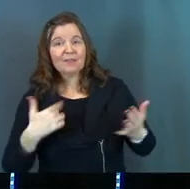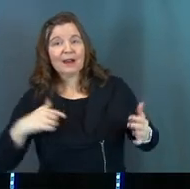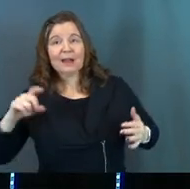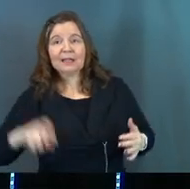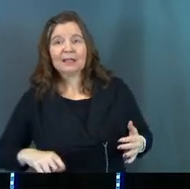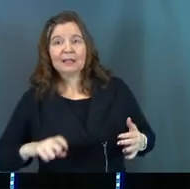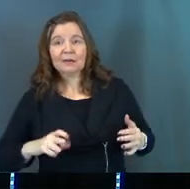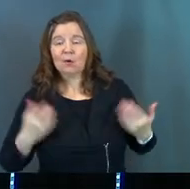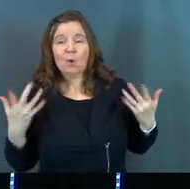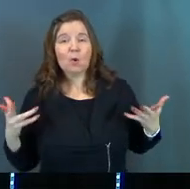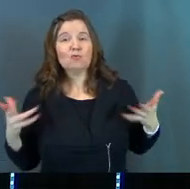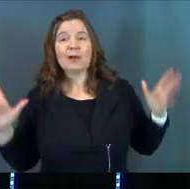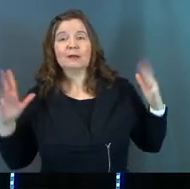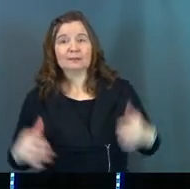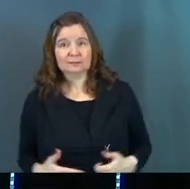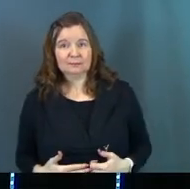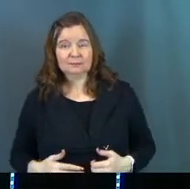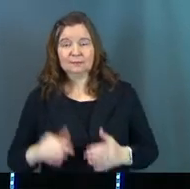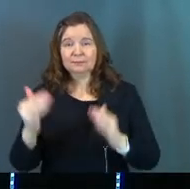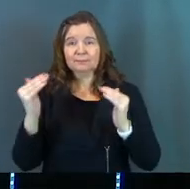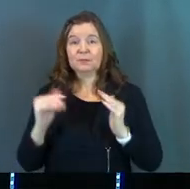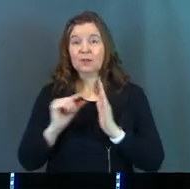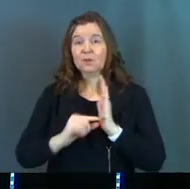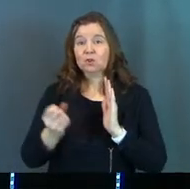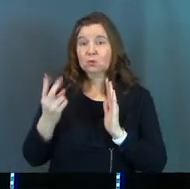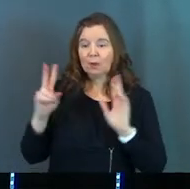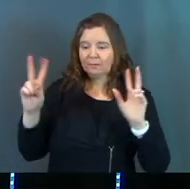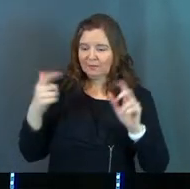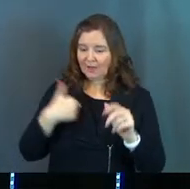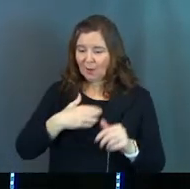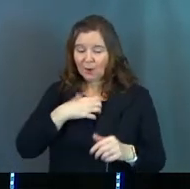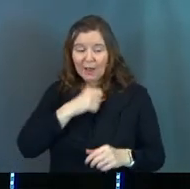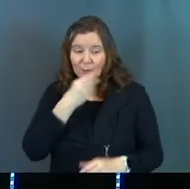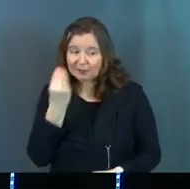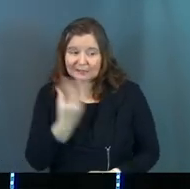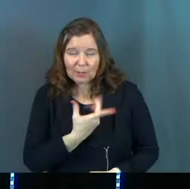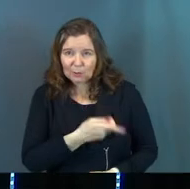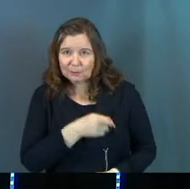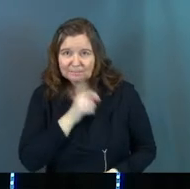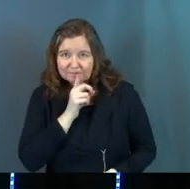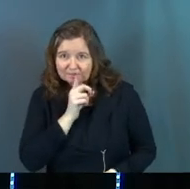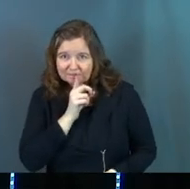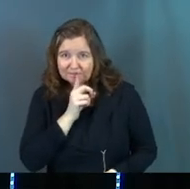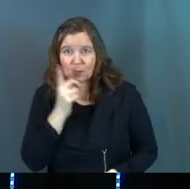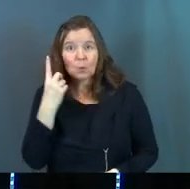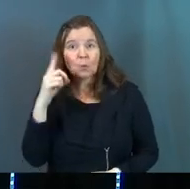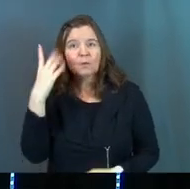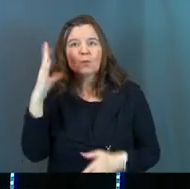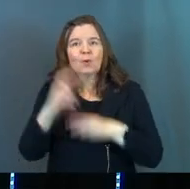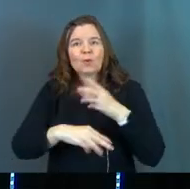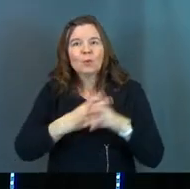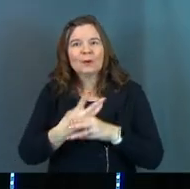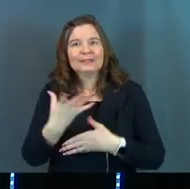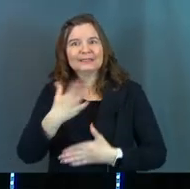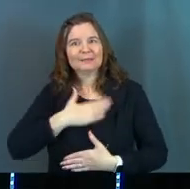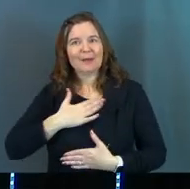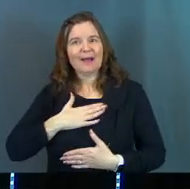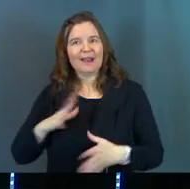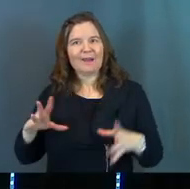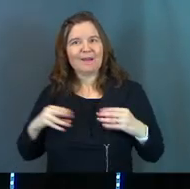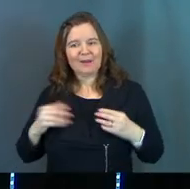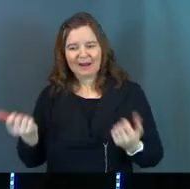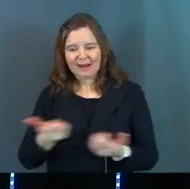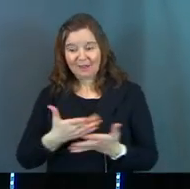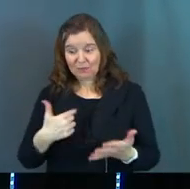I need already. Verse 12, if I were hungry, I would not tell you, for the world is mine, all that is in